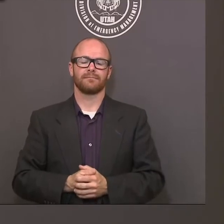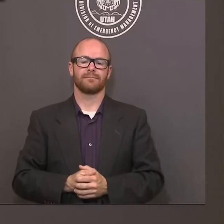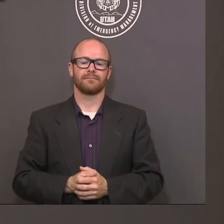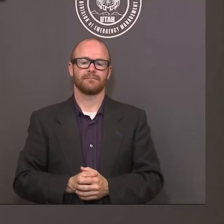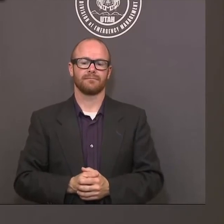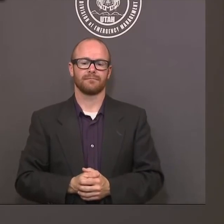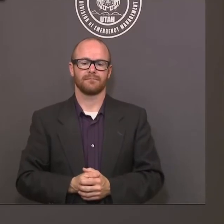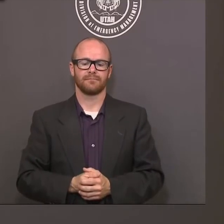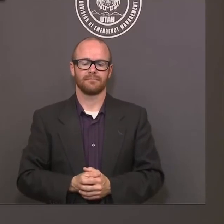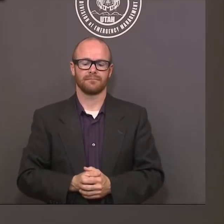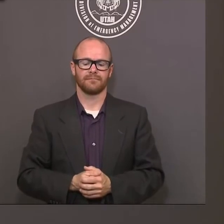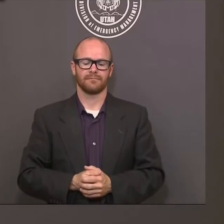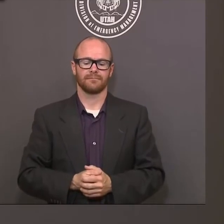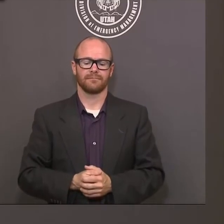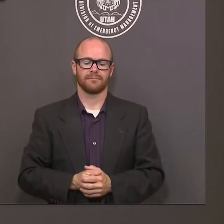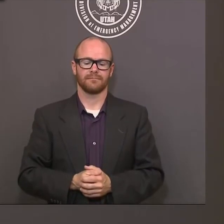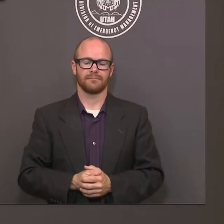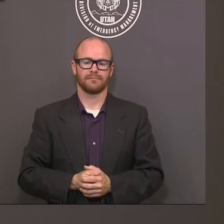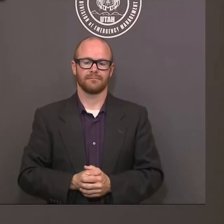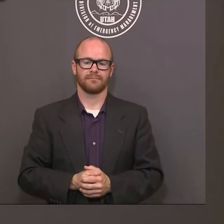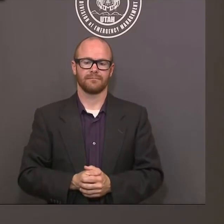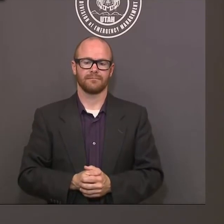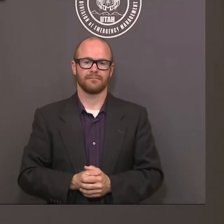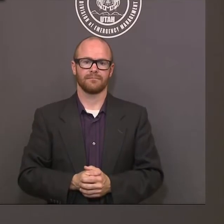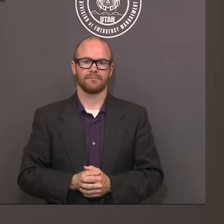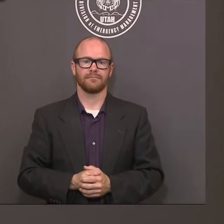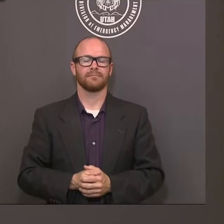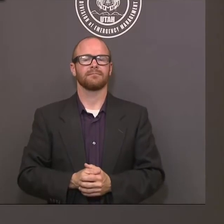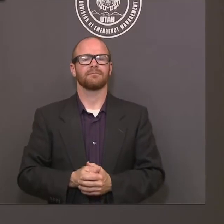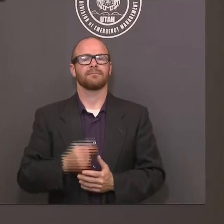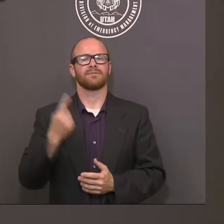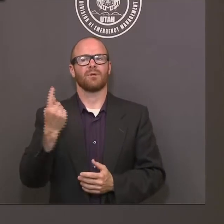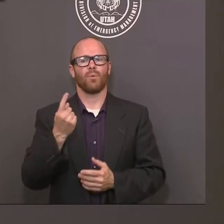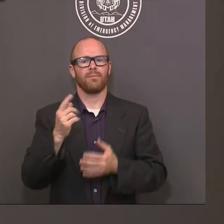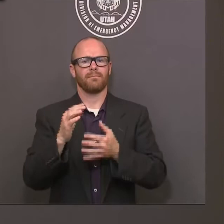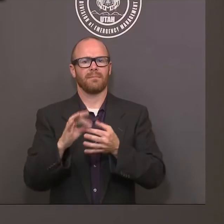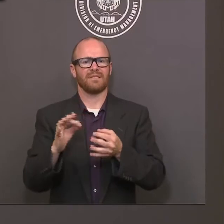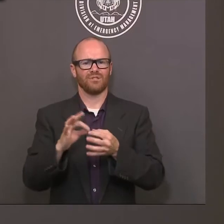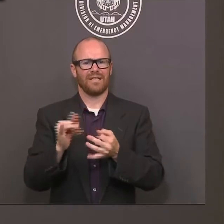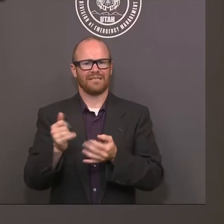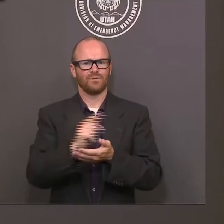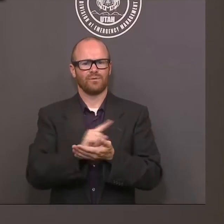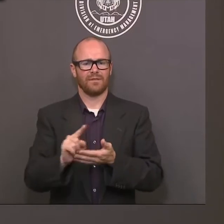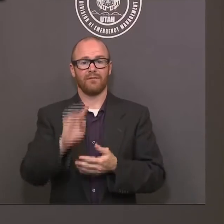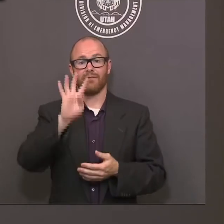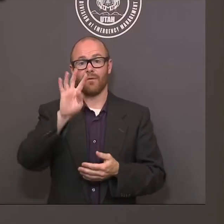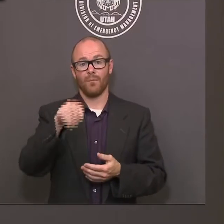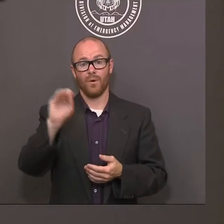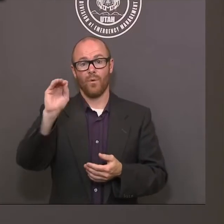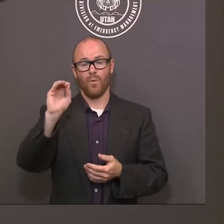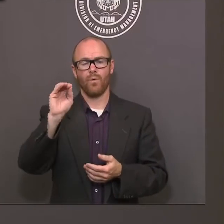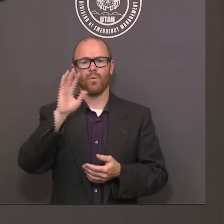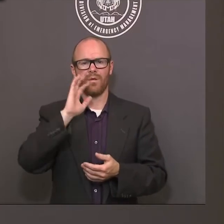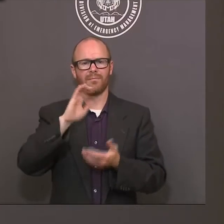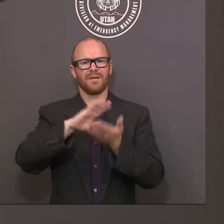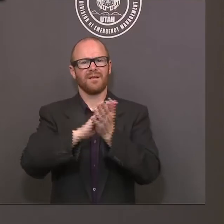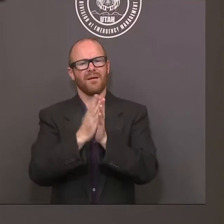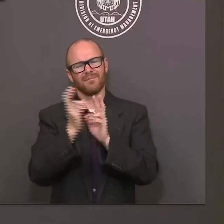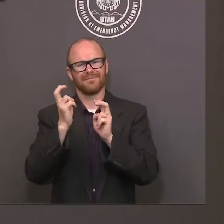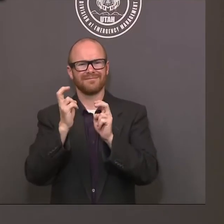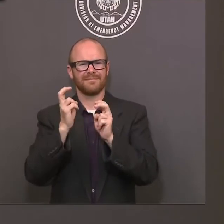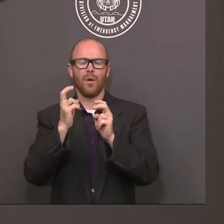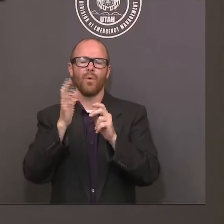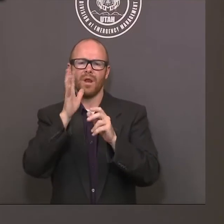Hi, Governor. Tony Semerad with the Salt Lake Tribune. It was mentioned earlier this week that 4.0 would go part of the way towards